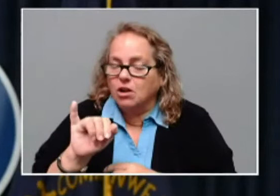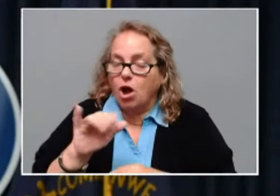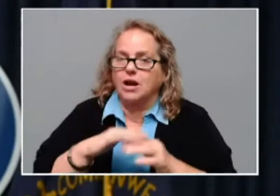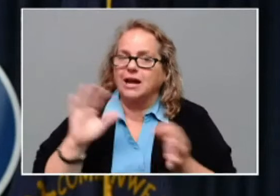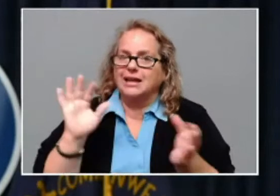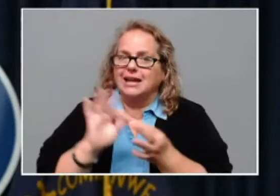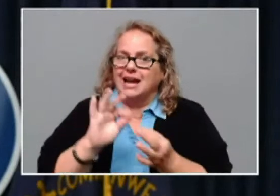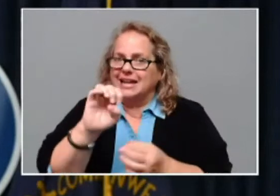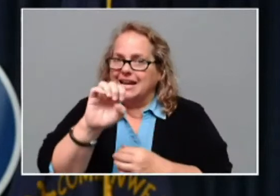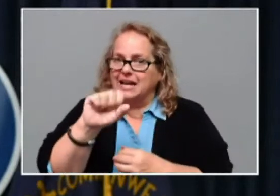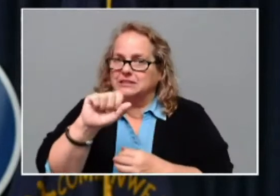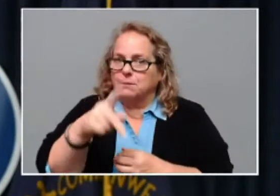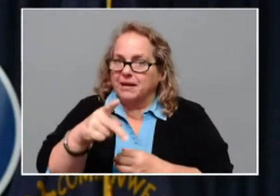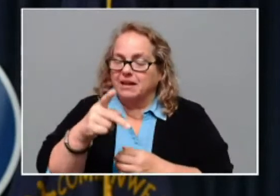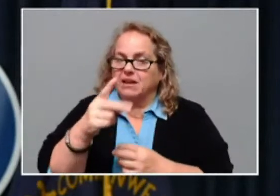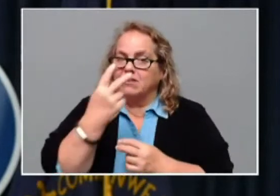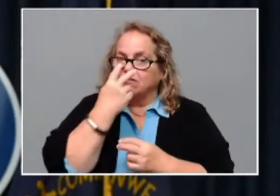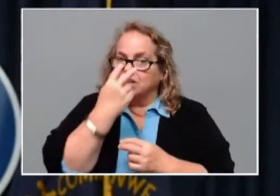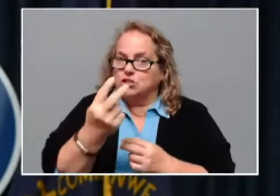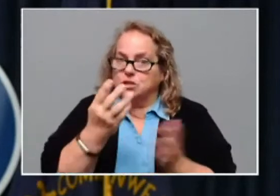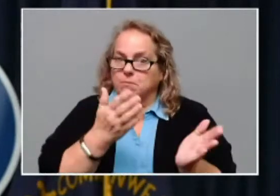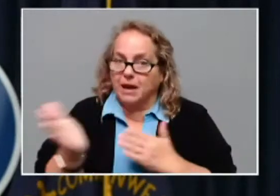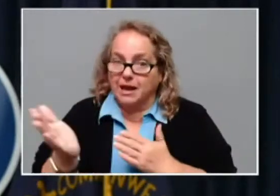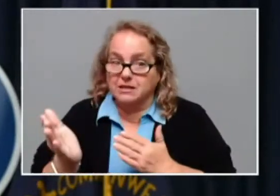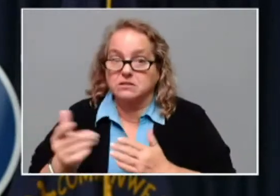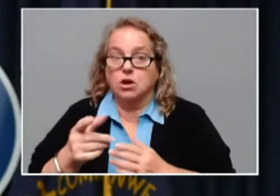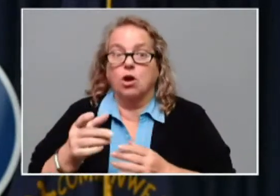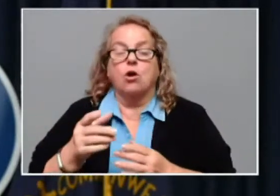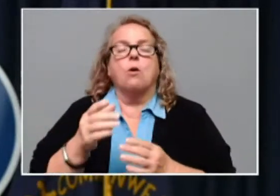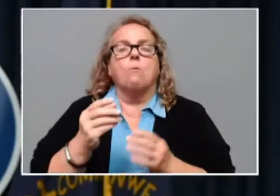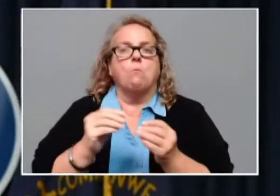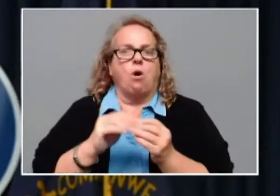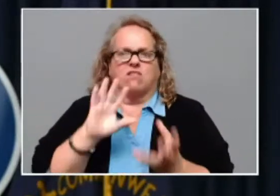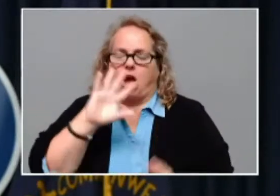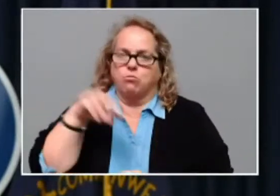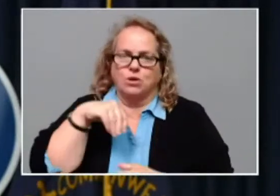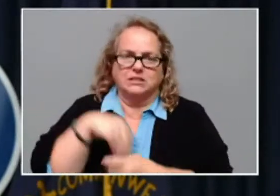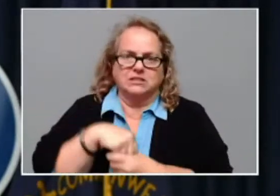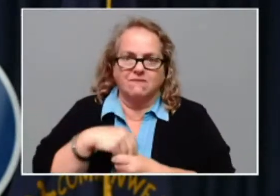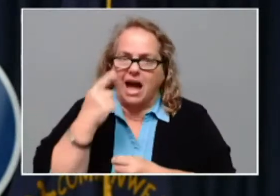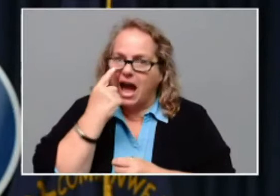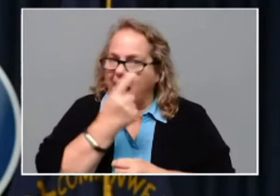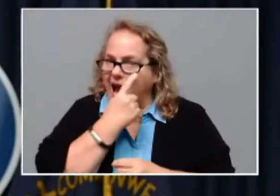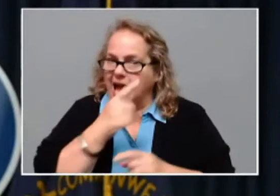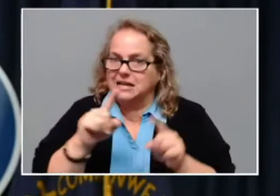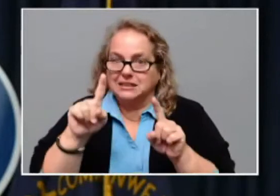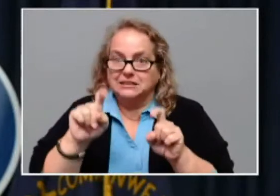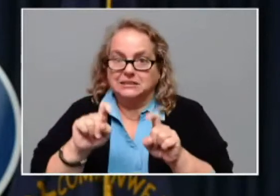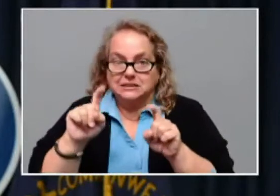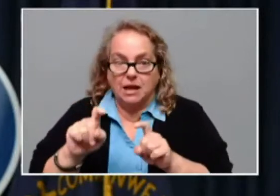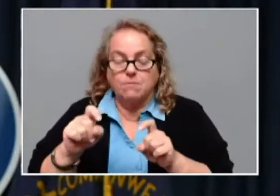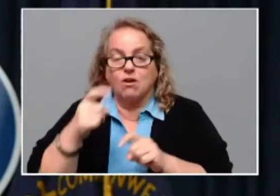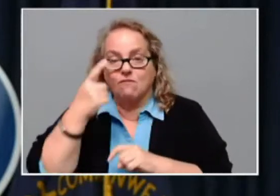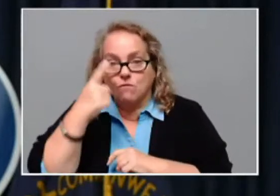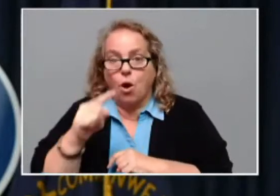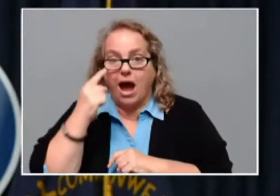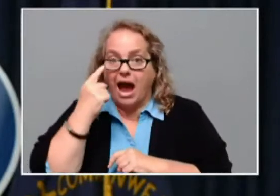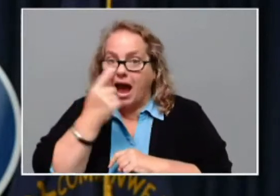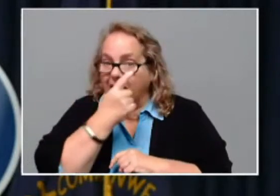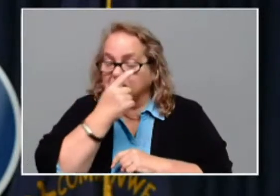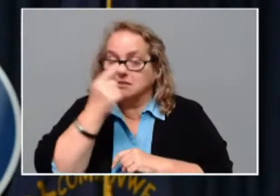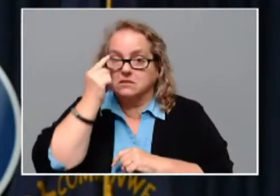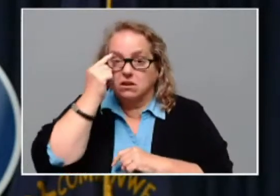will offer enrollees a comprehensive eye exam from an in-network doctor and an eye frame allowance and lens